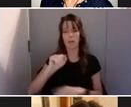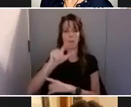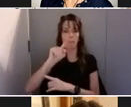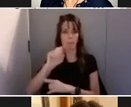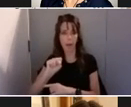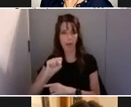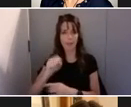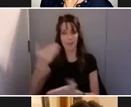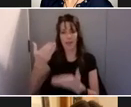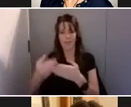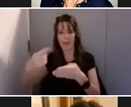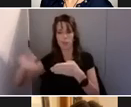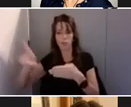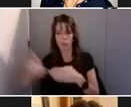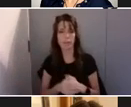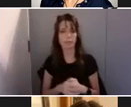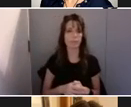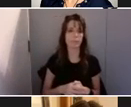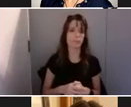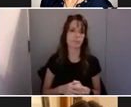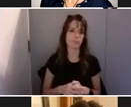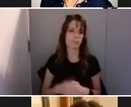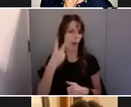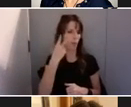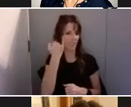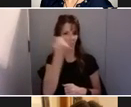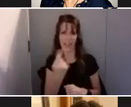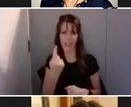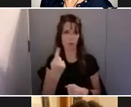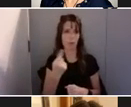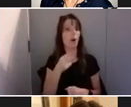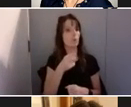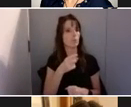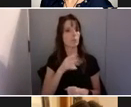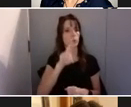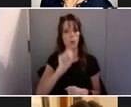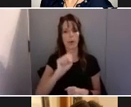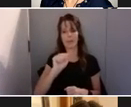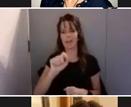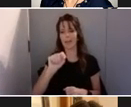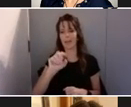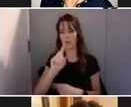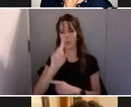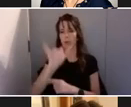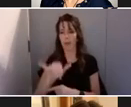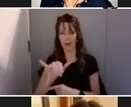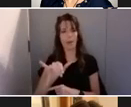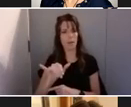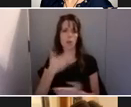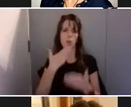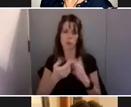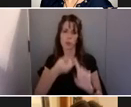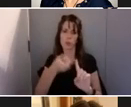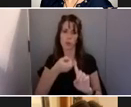check. And I'm going to see if anybody has, well, USA Today, which I know to be a reputable source,